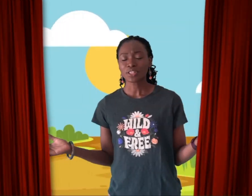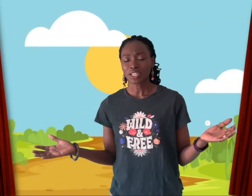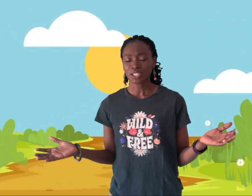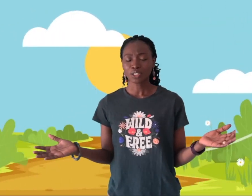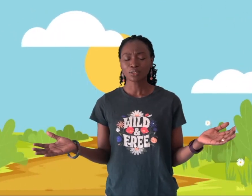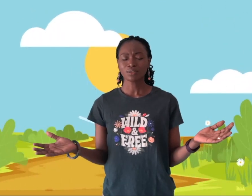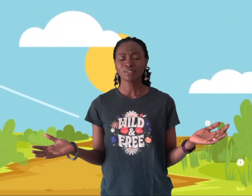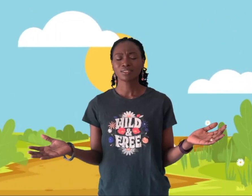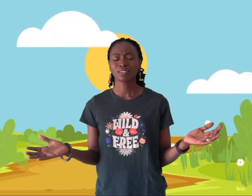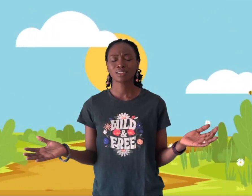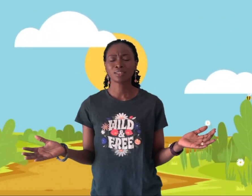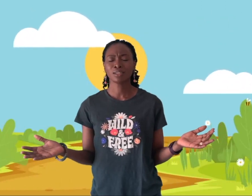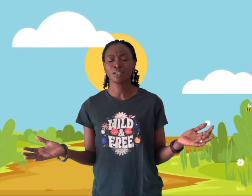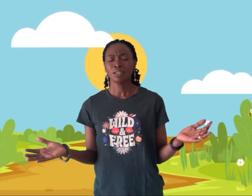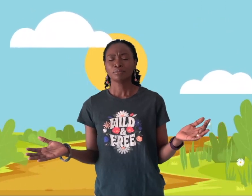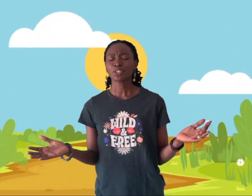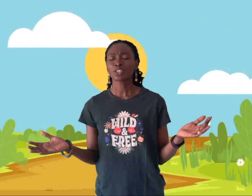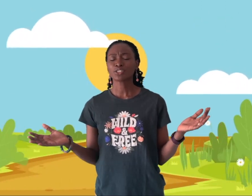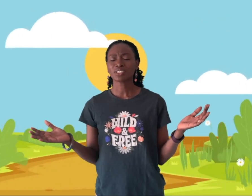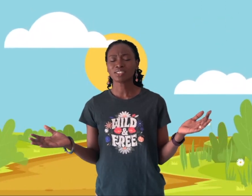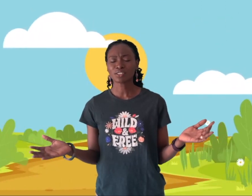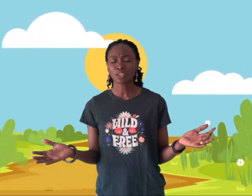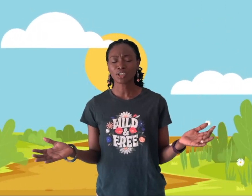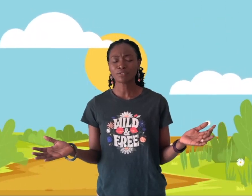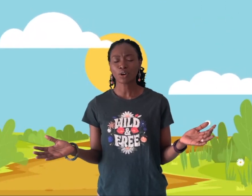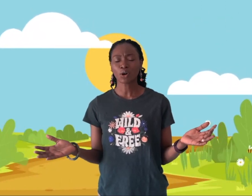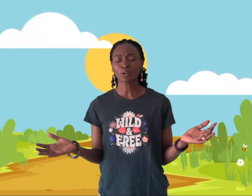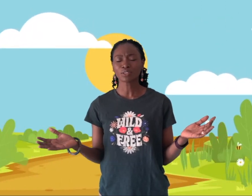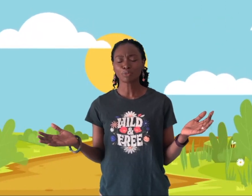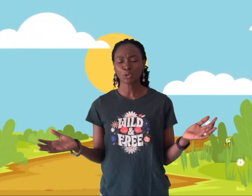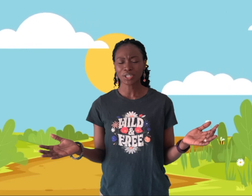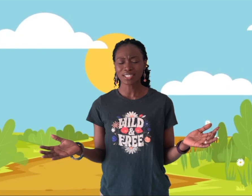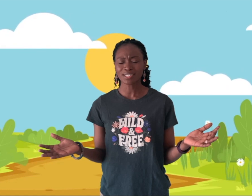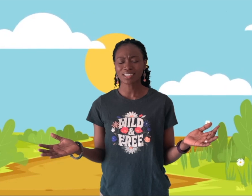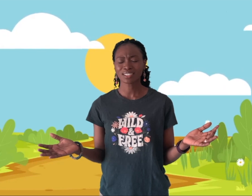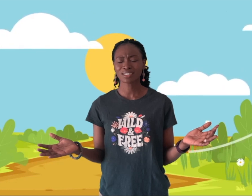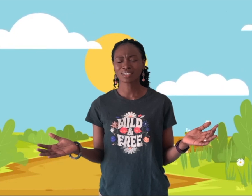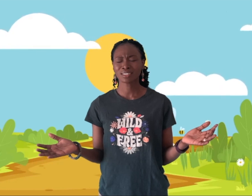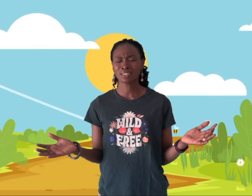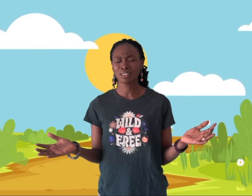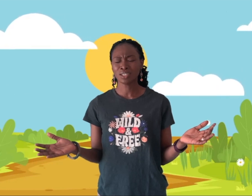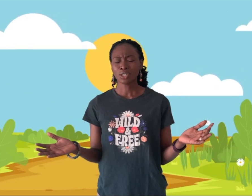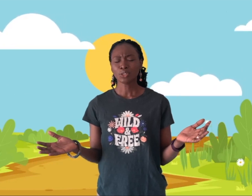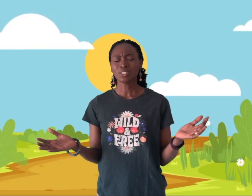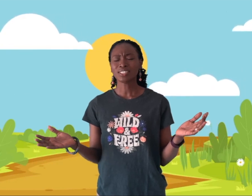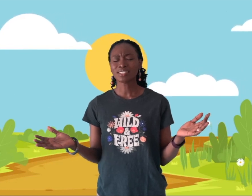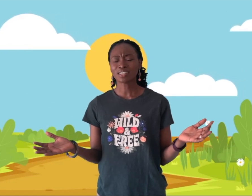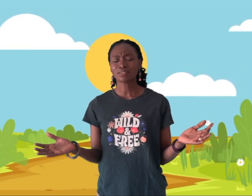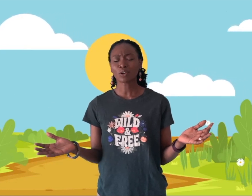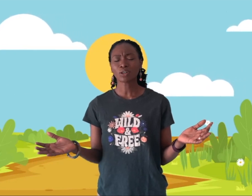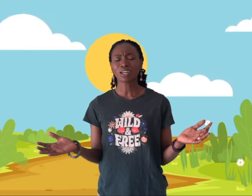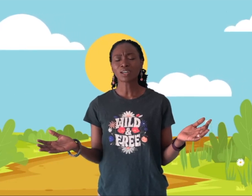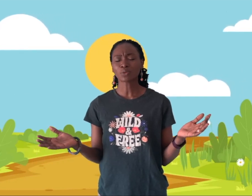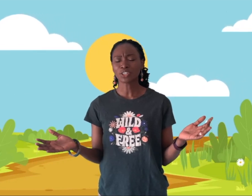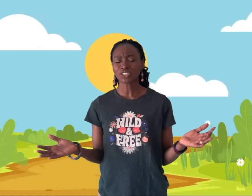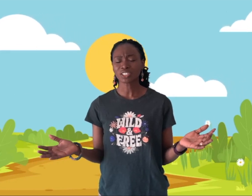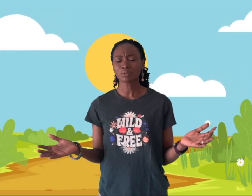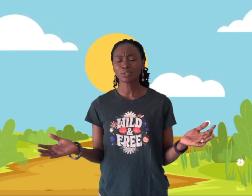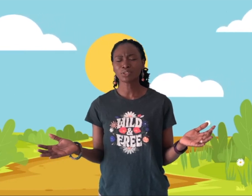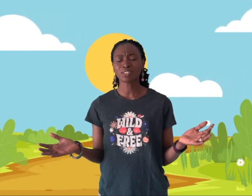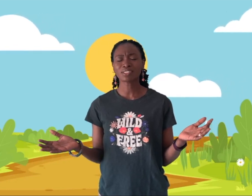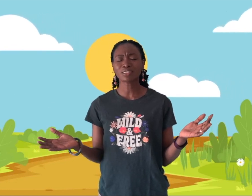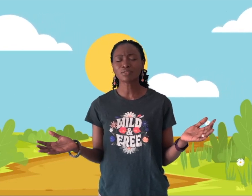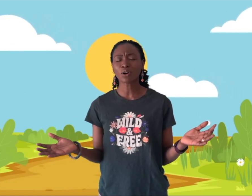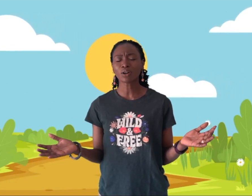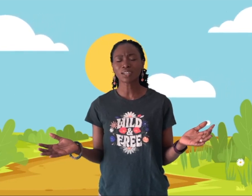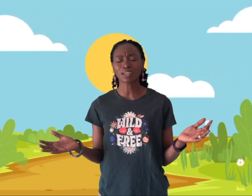Father, we thank you because you deserve all the praise. You deserve all our worship.